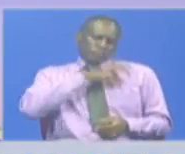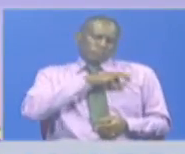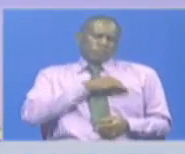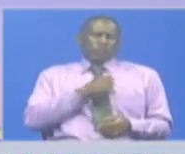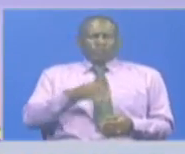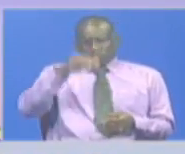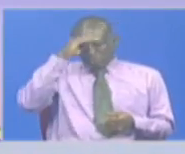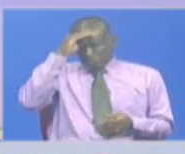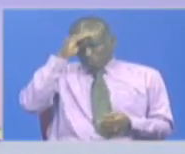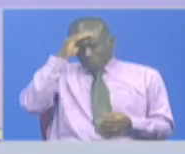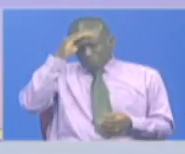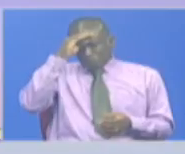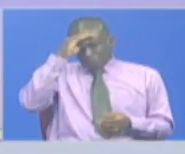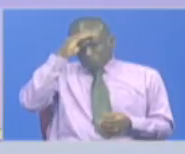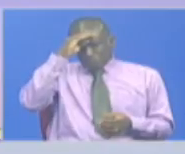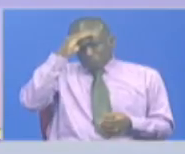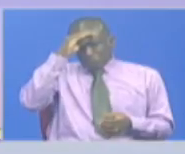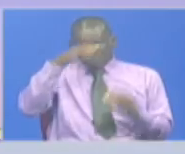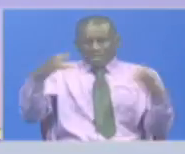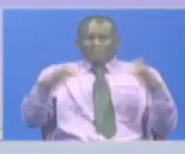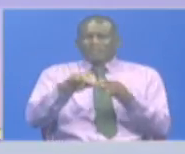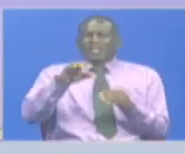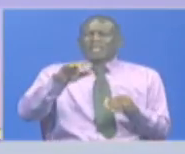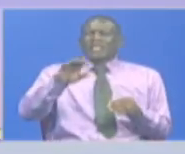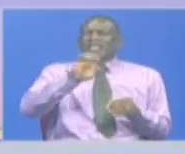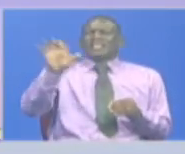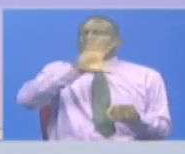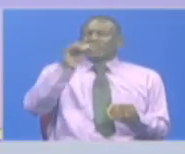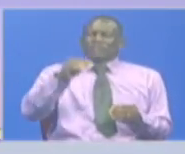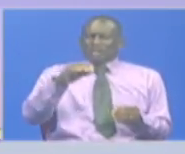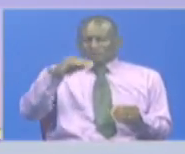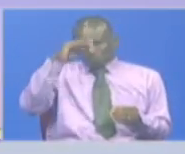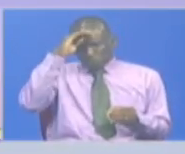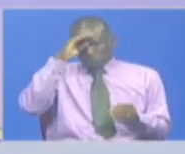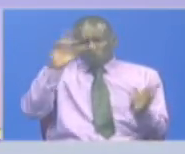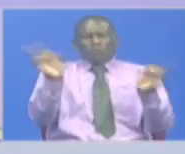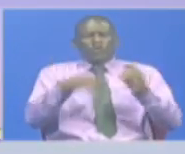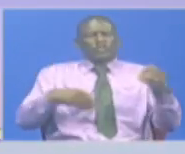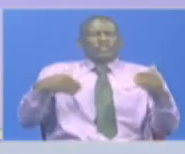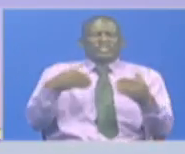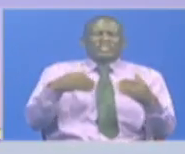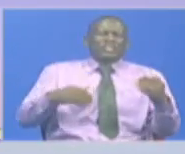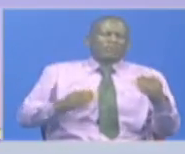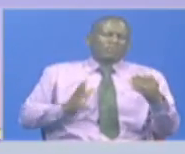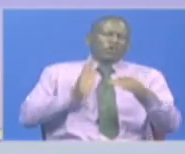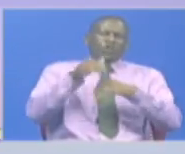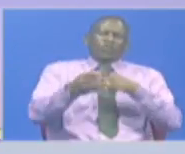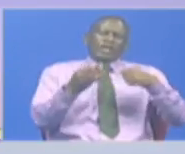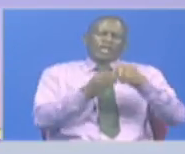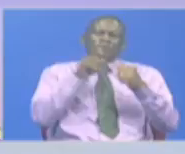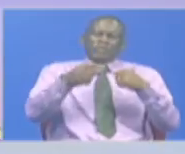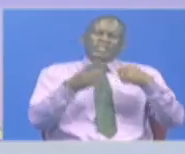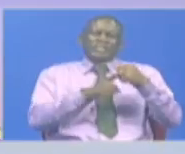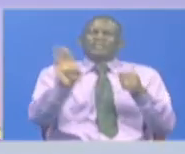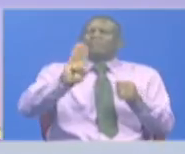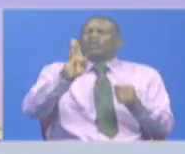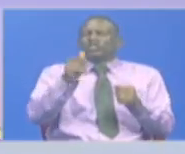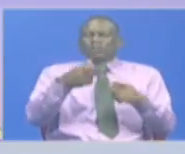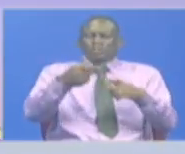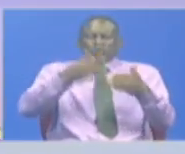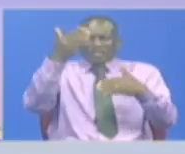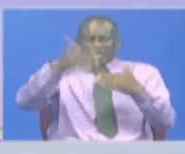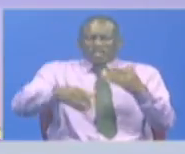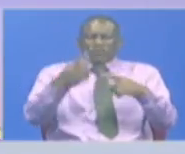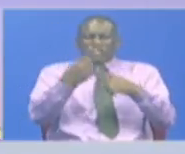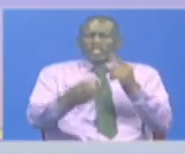beverages manufacturer East African Breweries will not exceed 8.6 billion shillings for the full year ended June 2020.